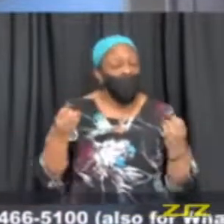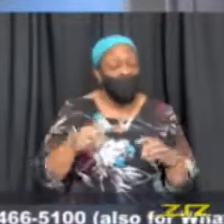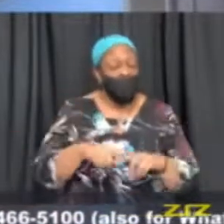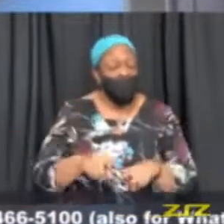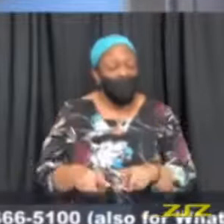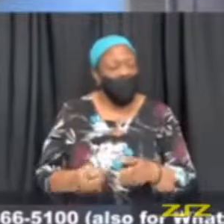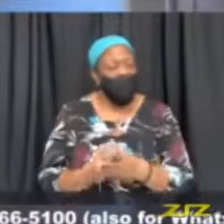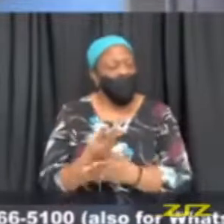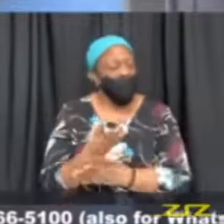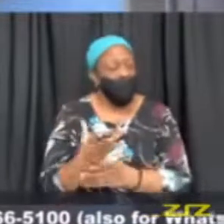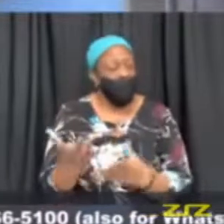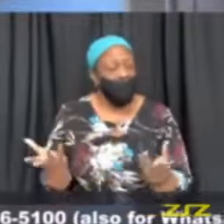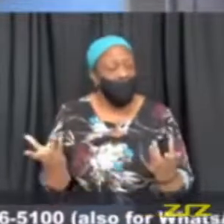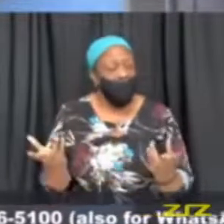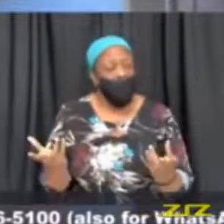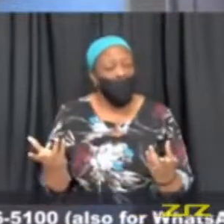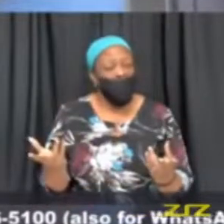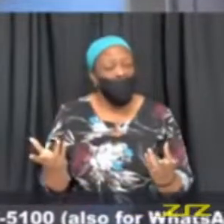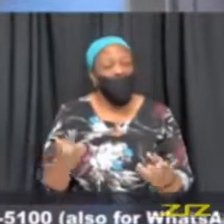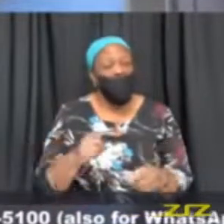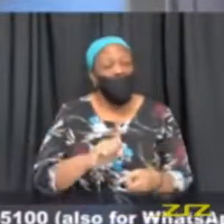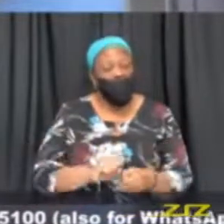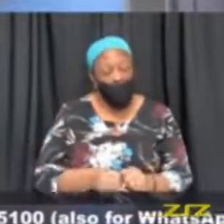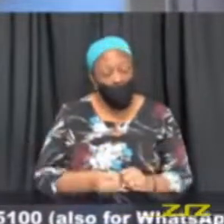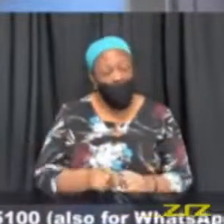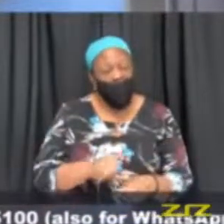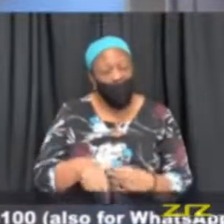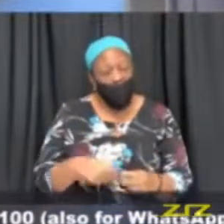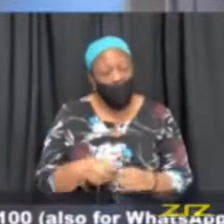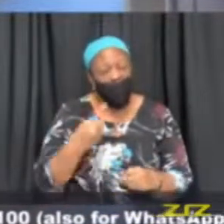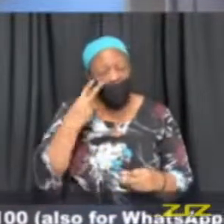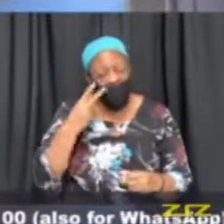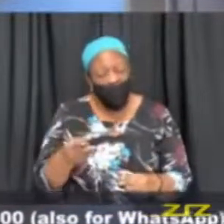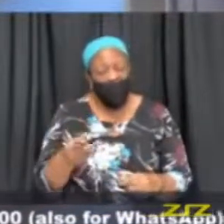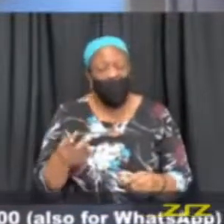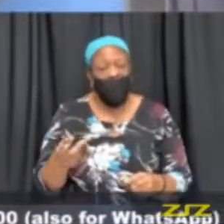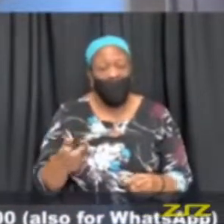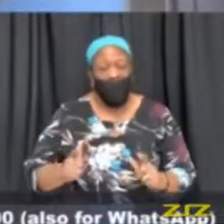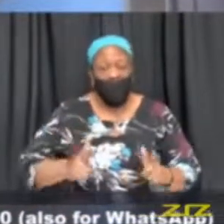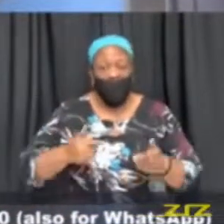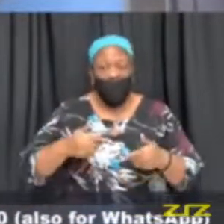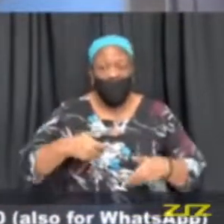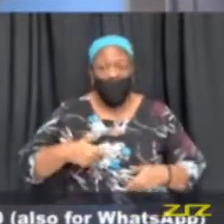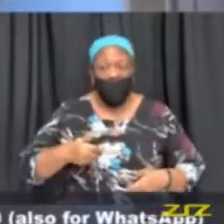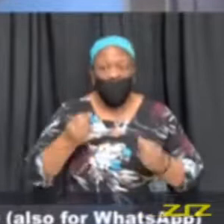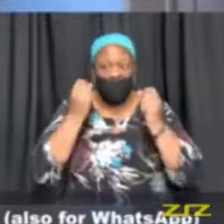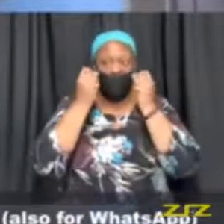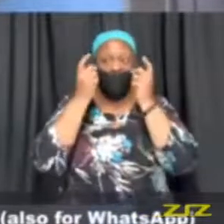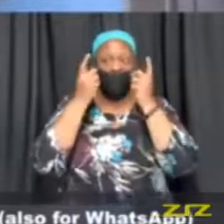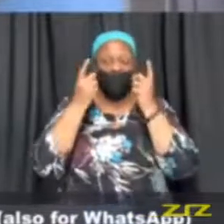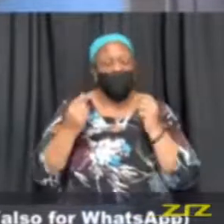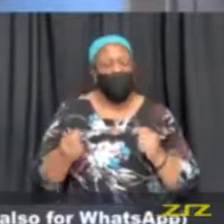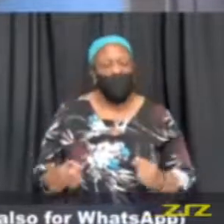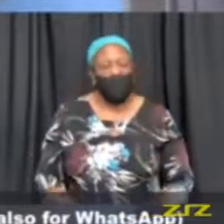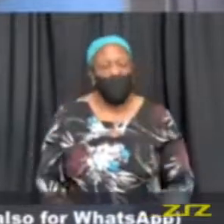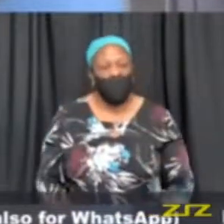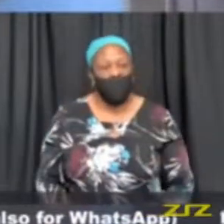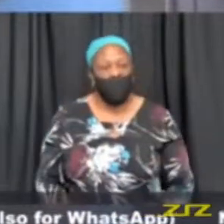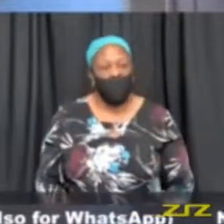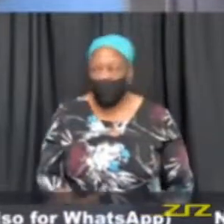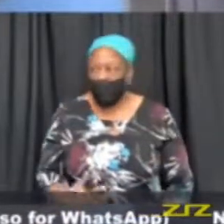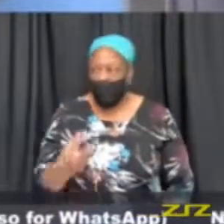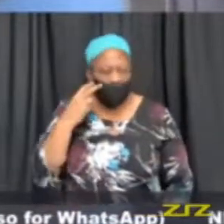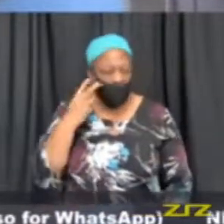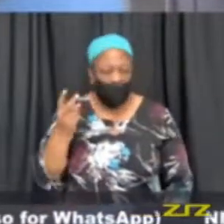a volcanic system becomes more active, you would tend to see changes in the activity as well as